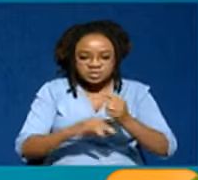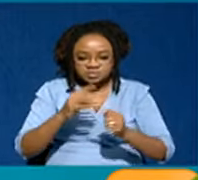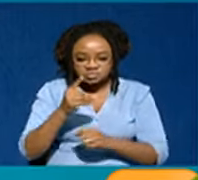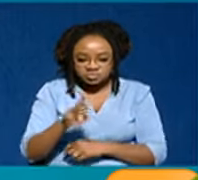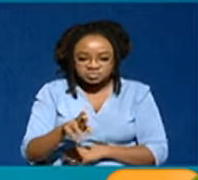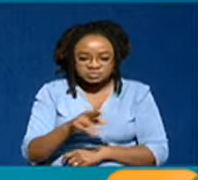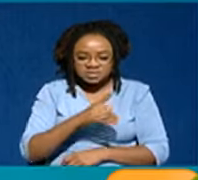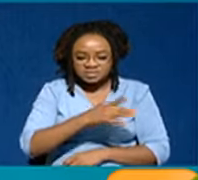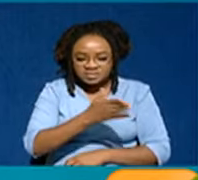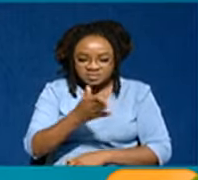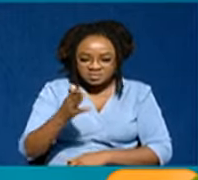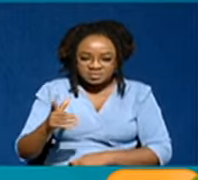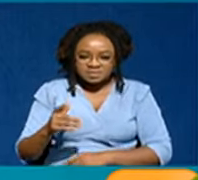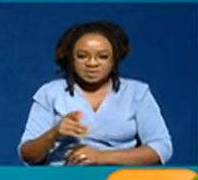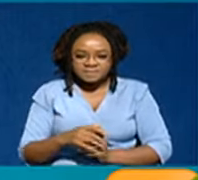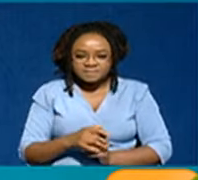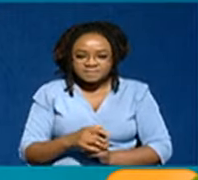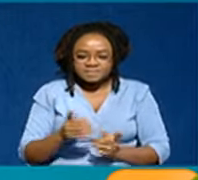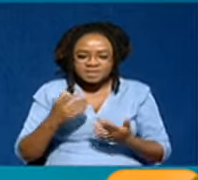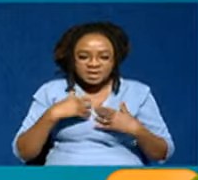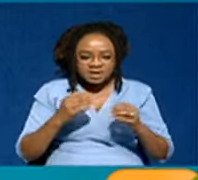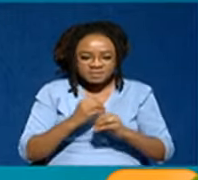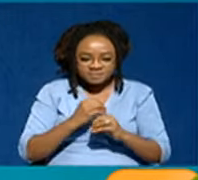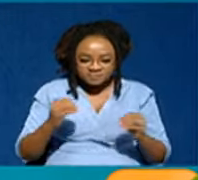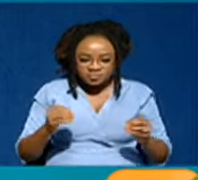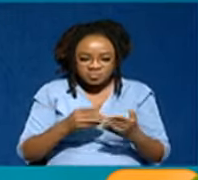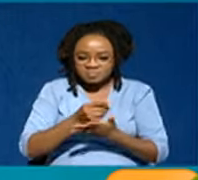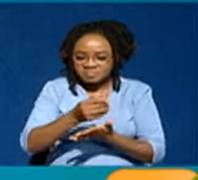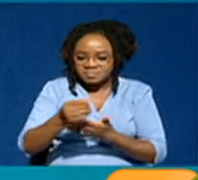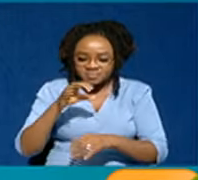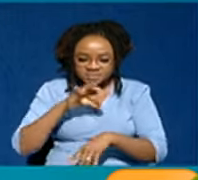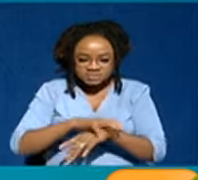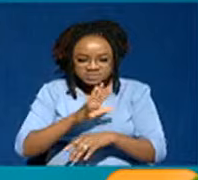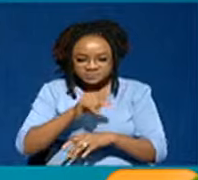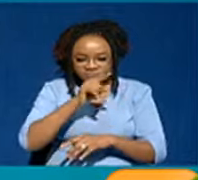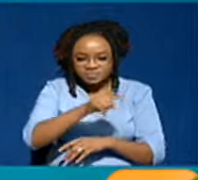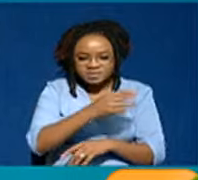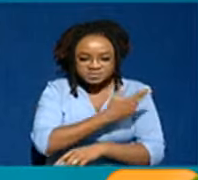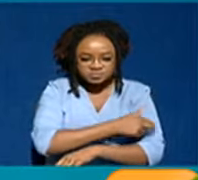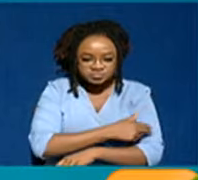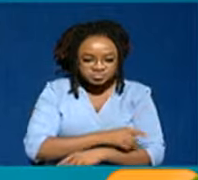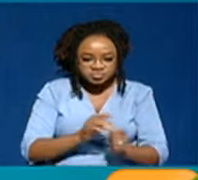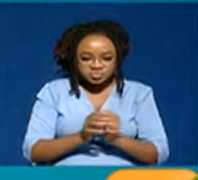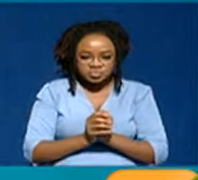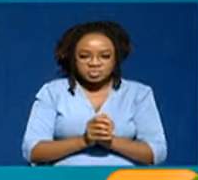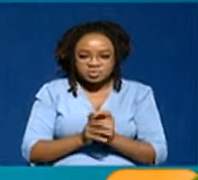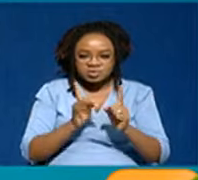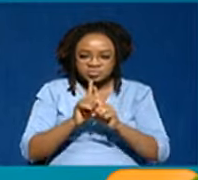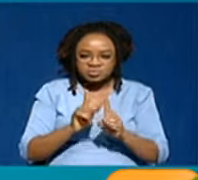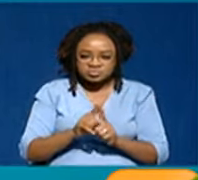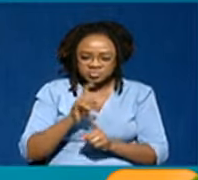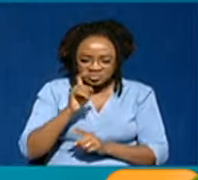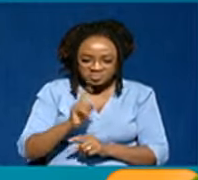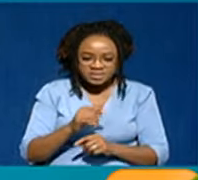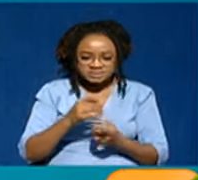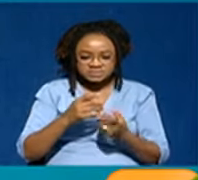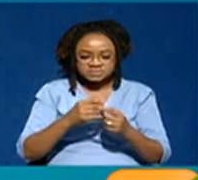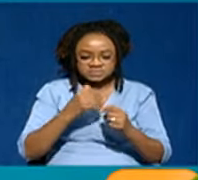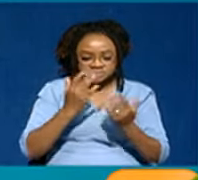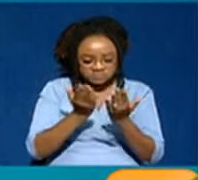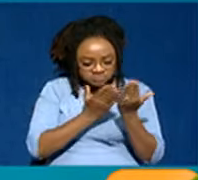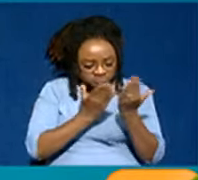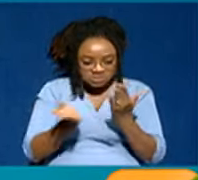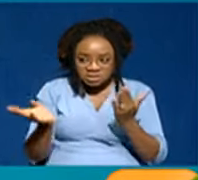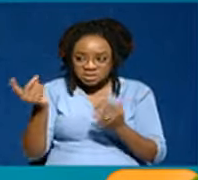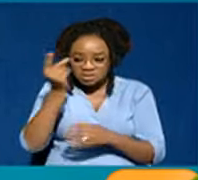rota, daily rotas, but there's no any remunerations that they're getting there. They have to study during the day and go to